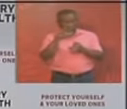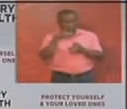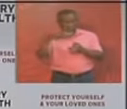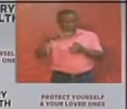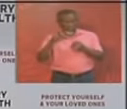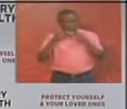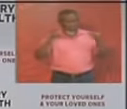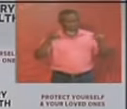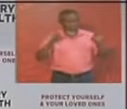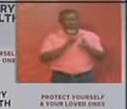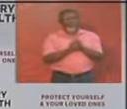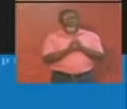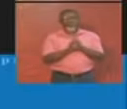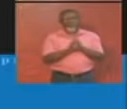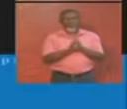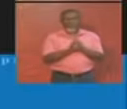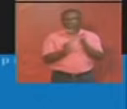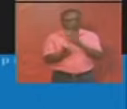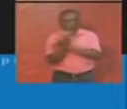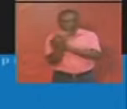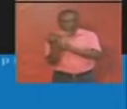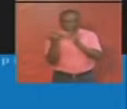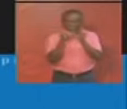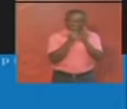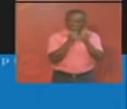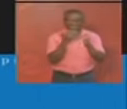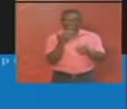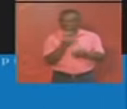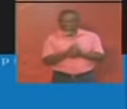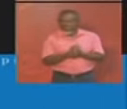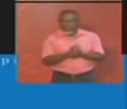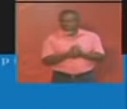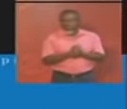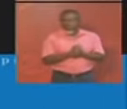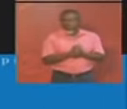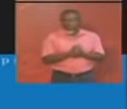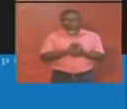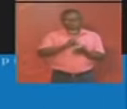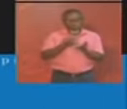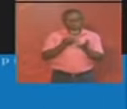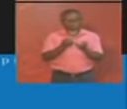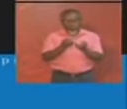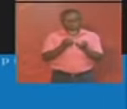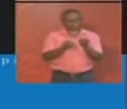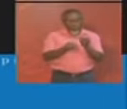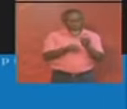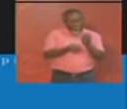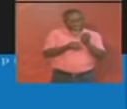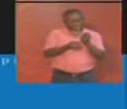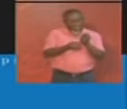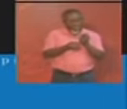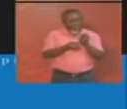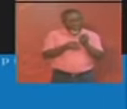Hi, good morning. Prior again, AZP News. I just wanted to follow up on Kim's question